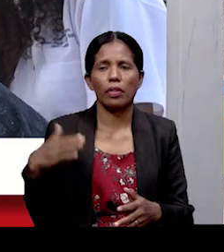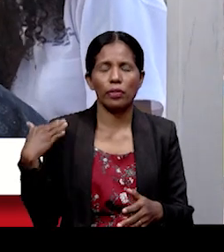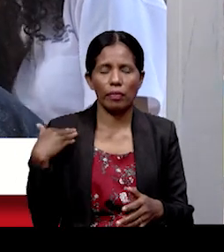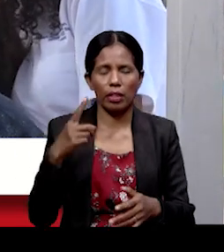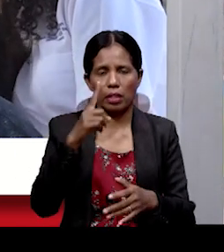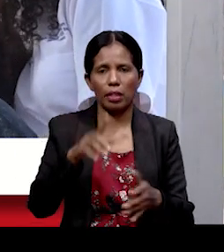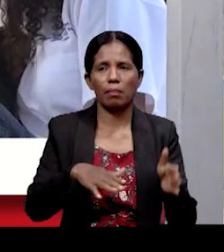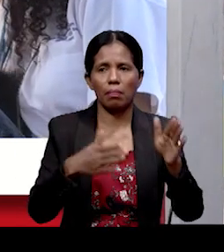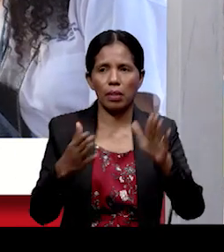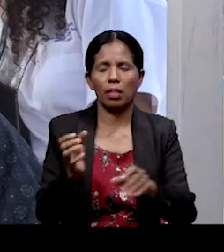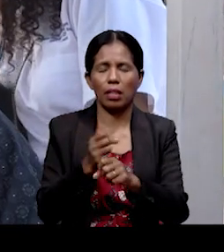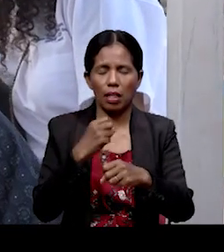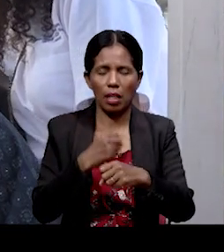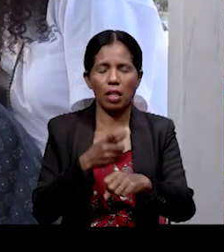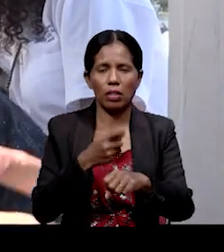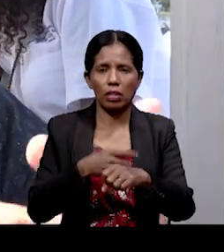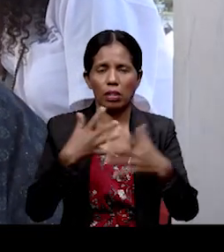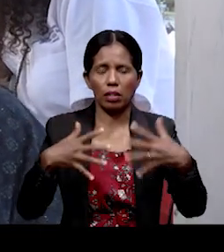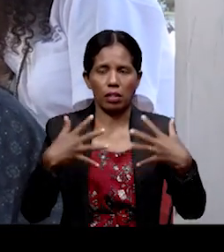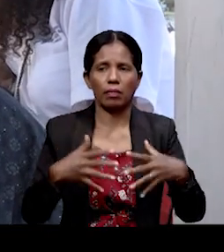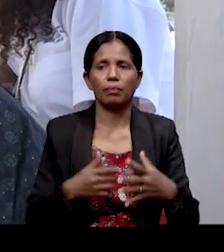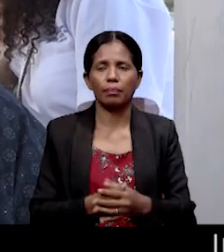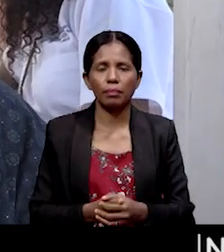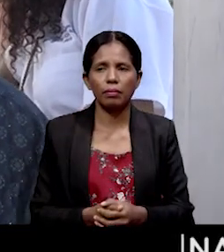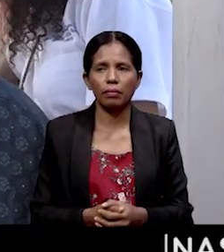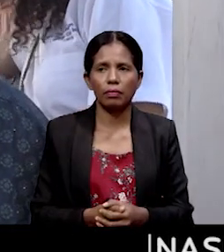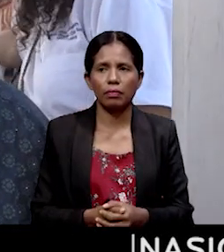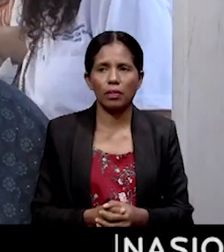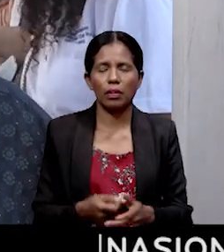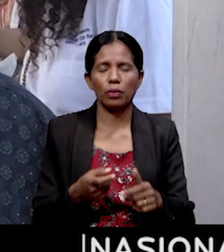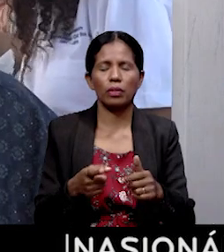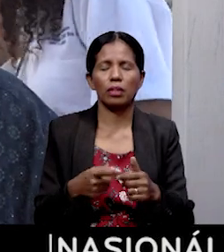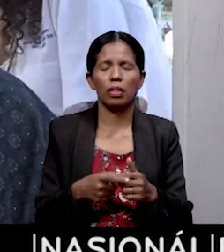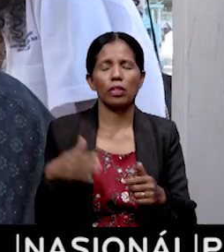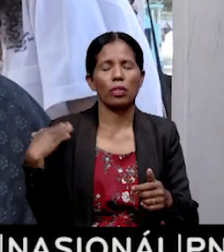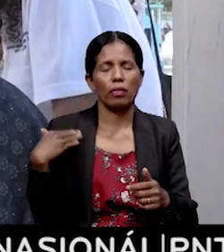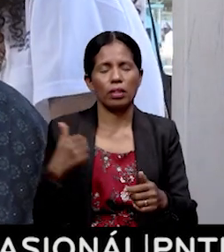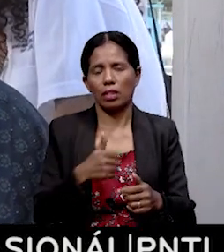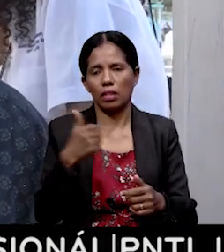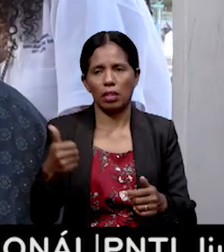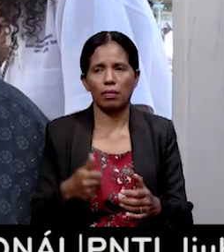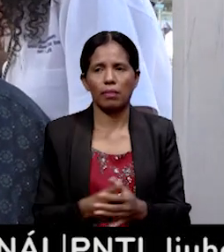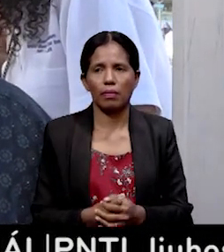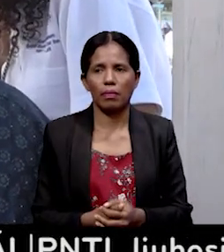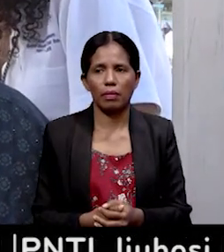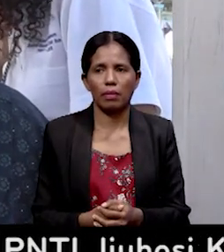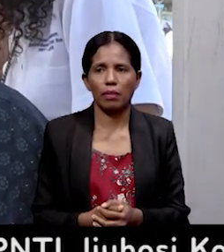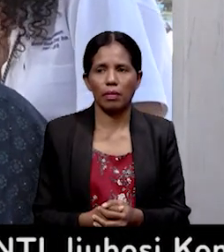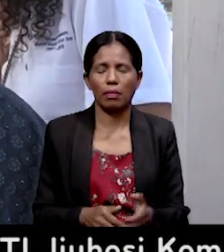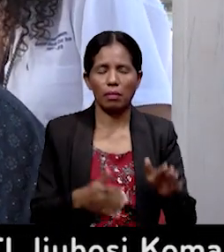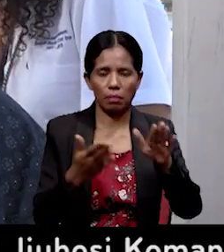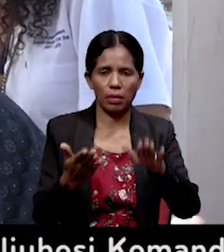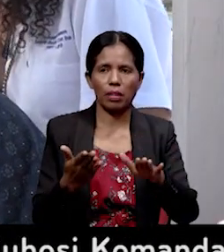e provoca a situação para tu hal real e a razão MAX STAHL jovem sira selo pe mate tan barbarak né e mate